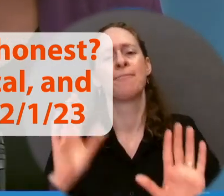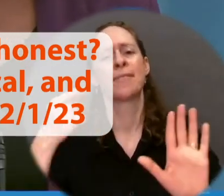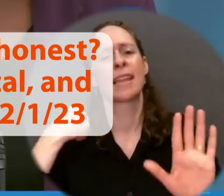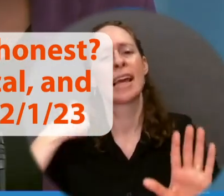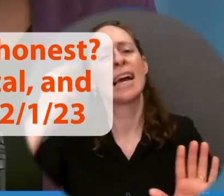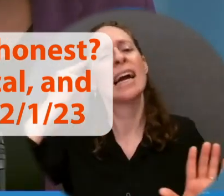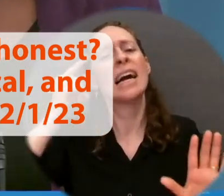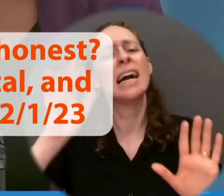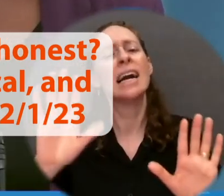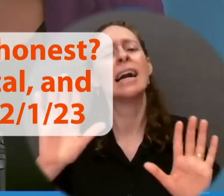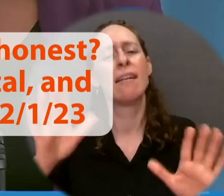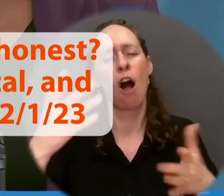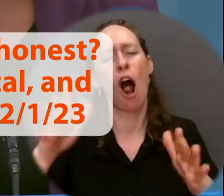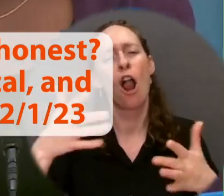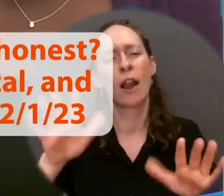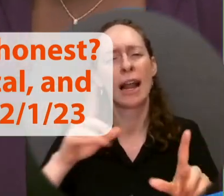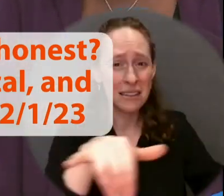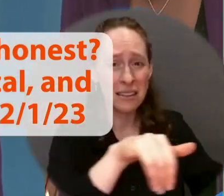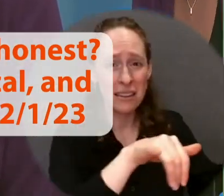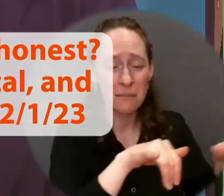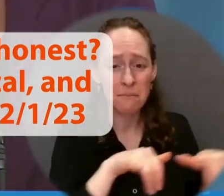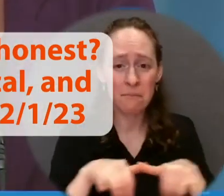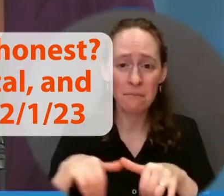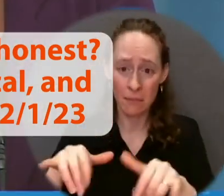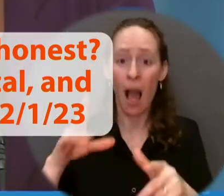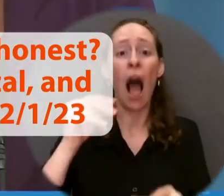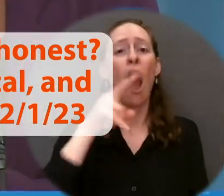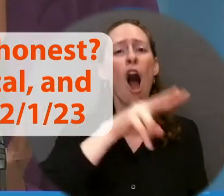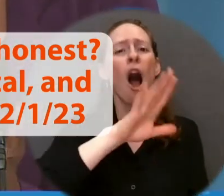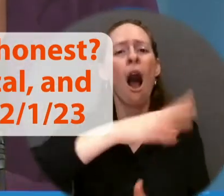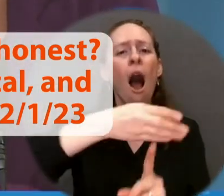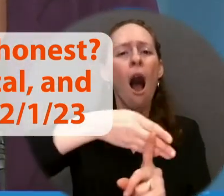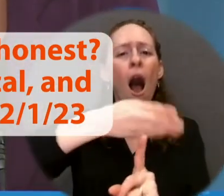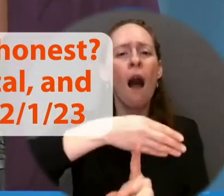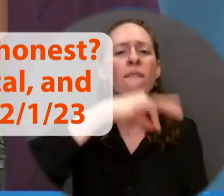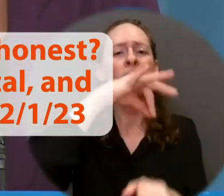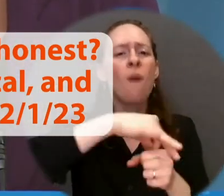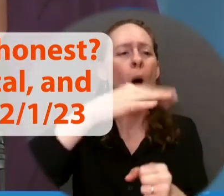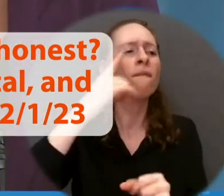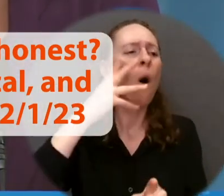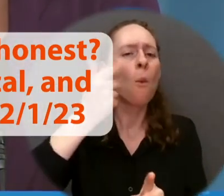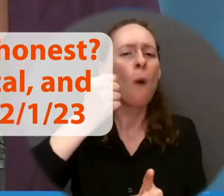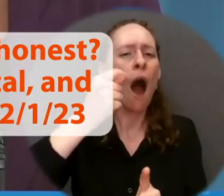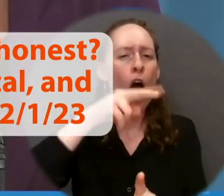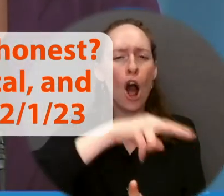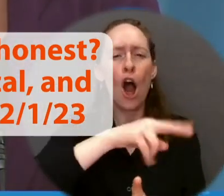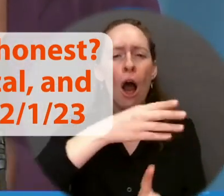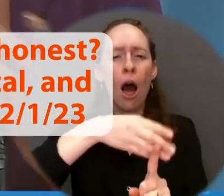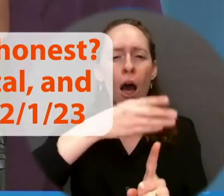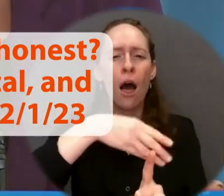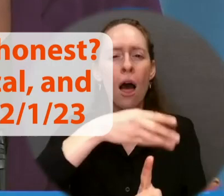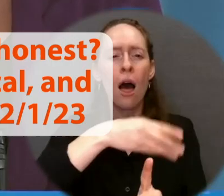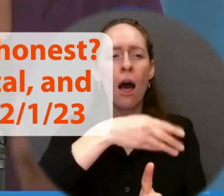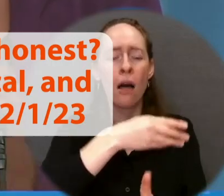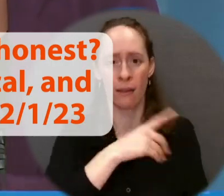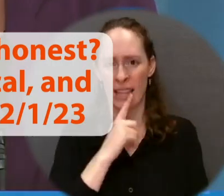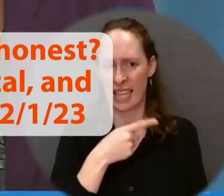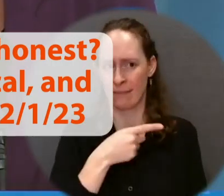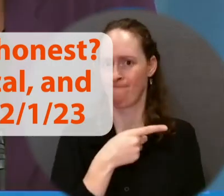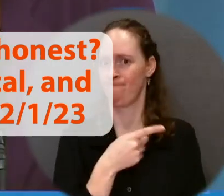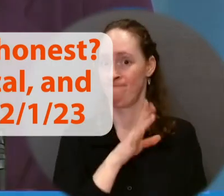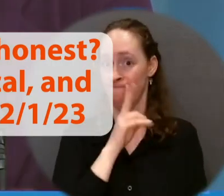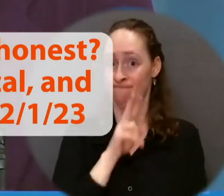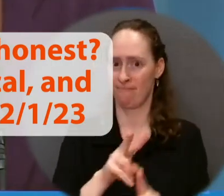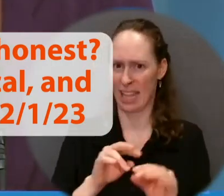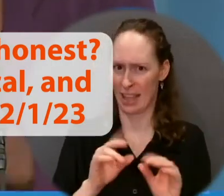point to. And I think I did a little bit of that last time. So they've been very vocal. They've been very clear. And so what